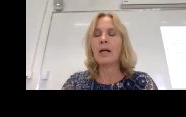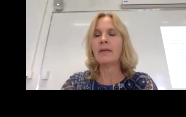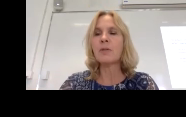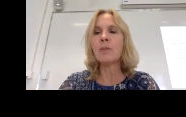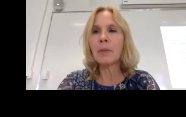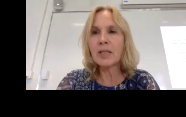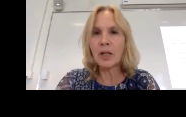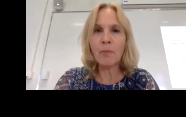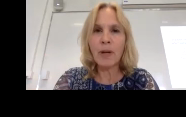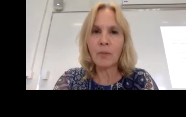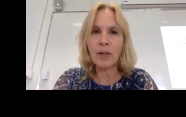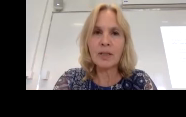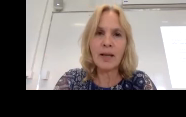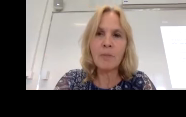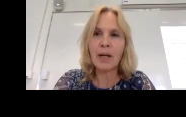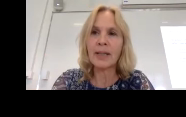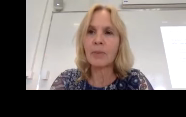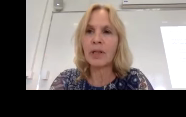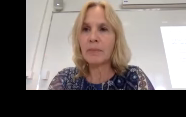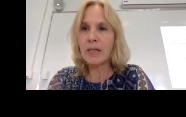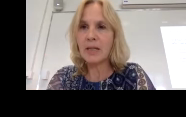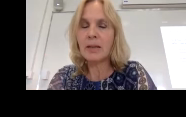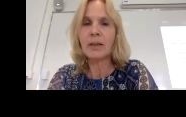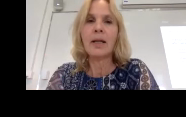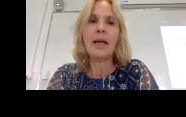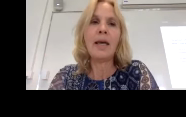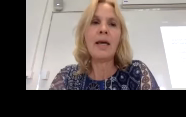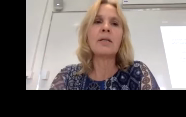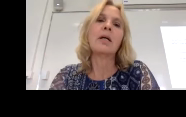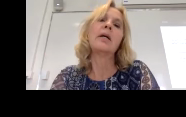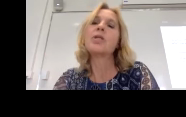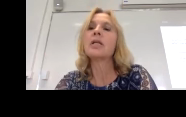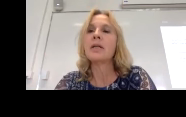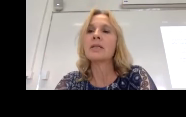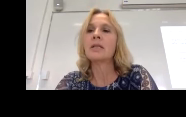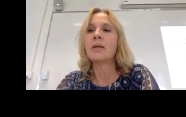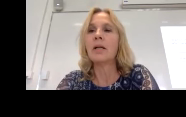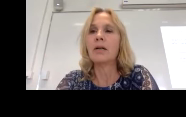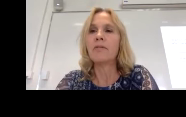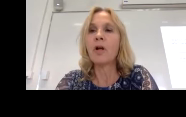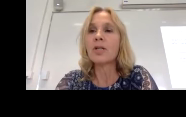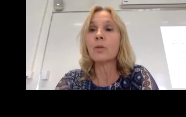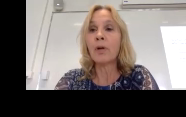So the experiment I'm going to tell you about was led by Gabriella Mead, and